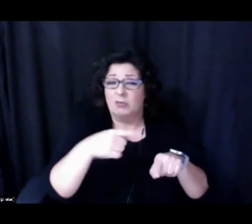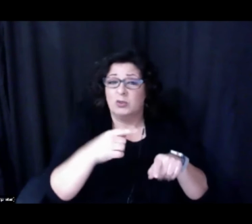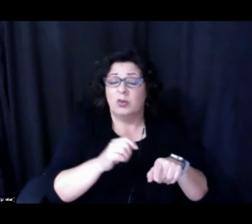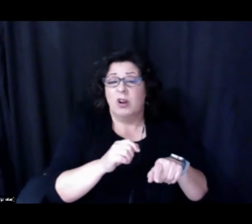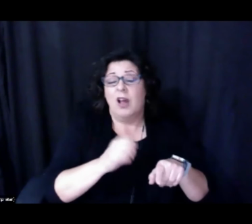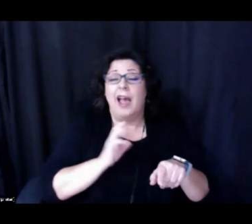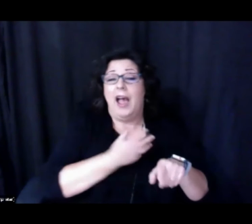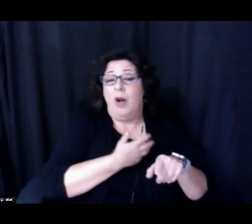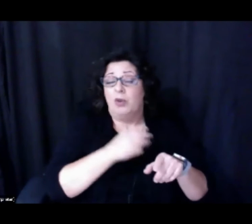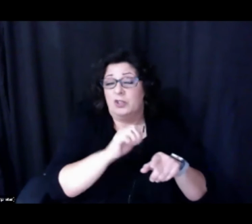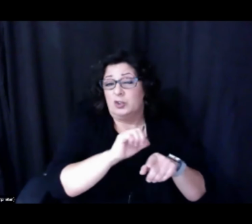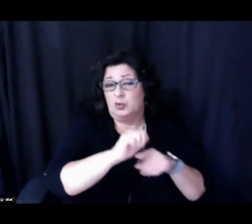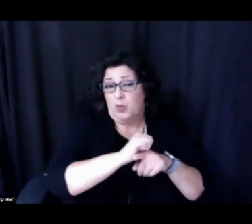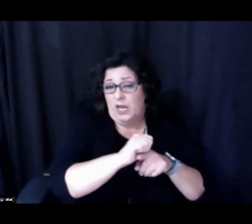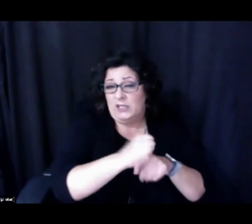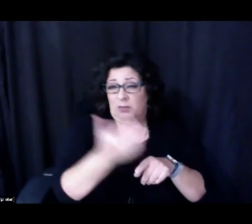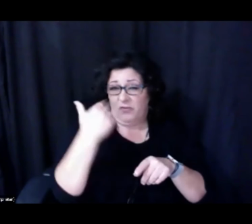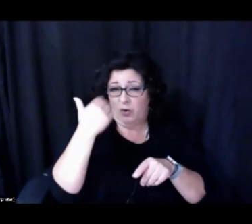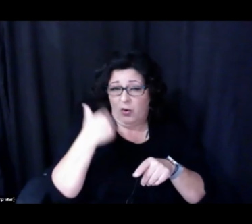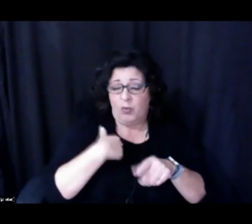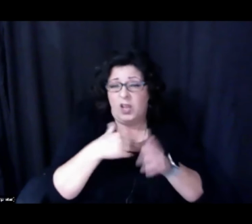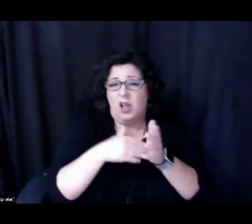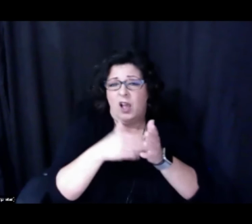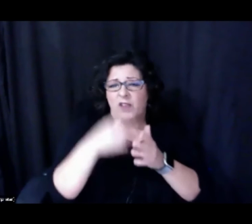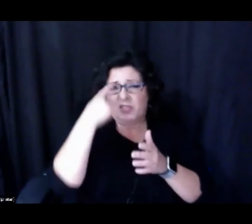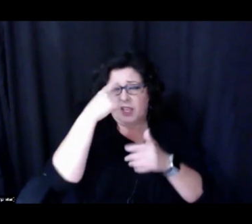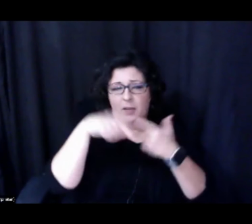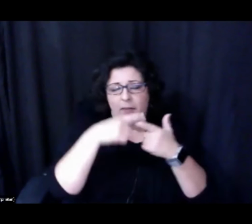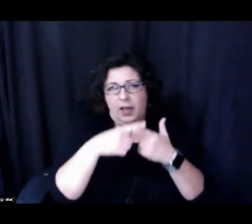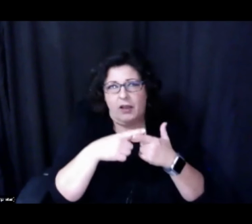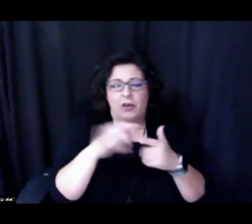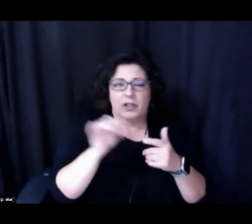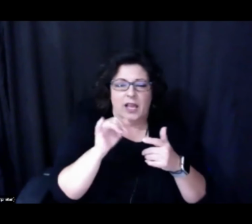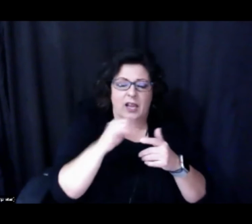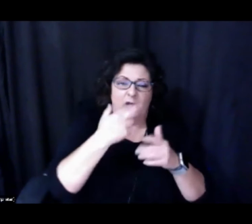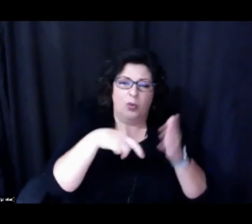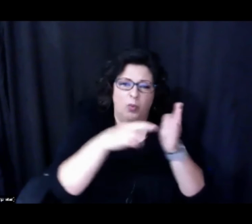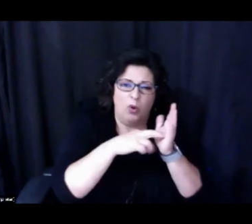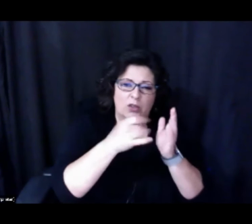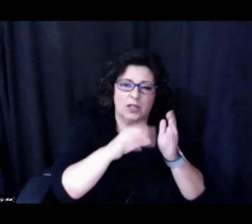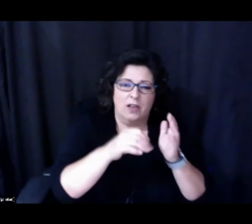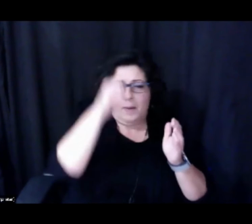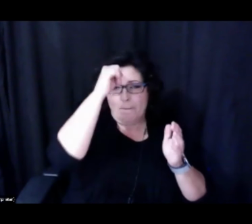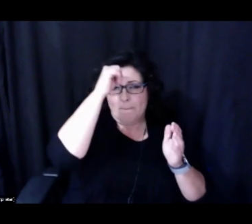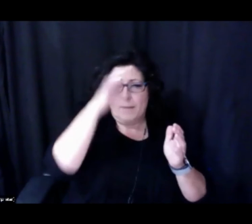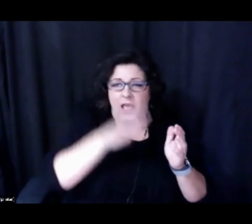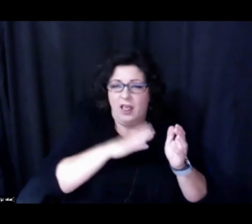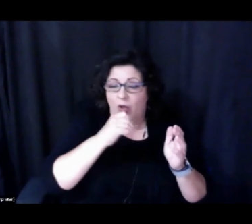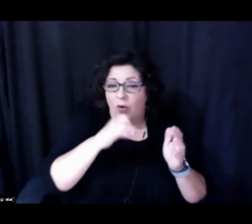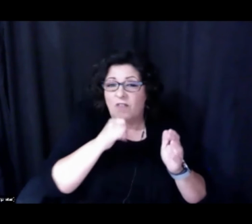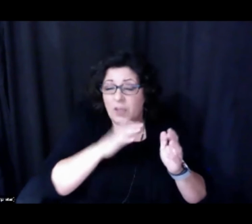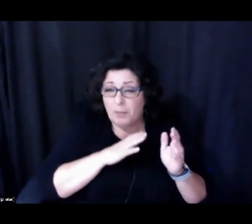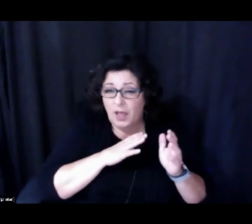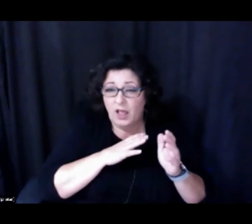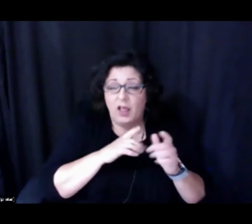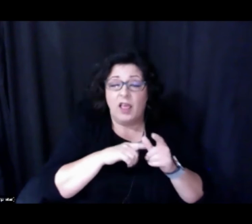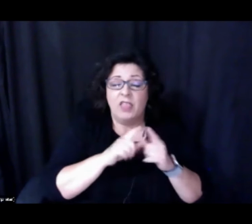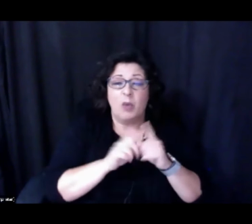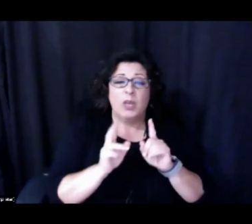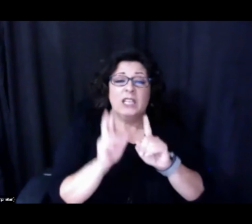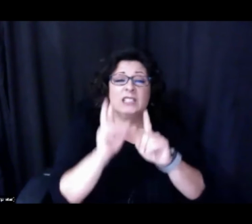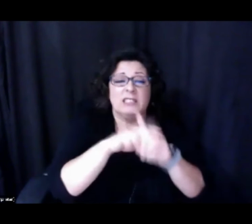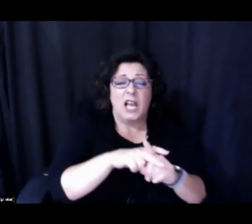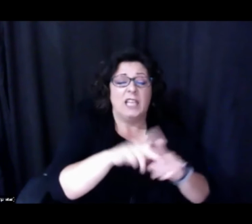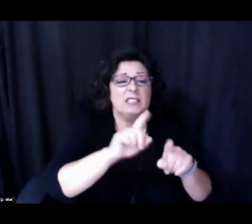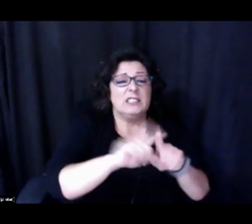trainings. We often will think about gender in these gender roles of male or female. And then we assign